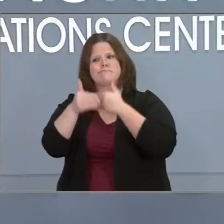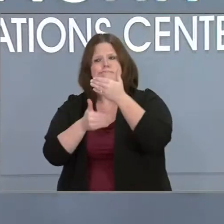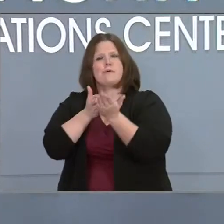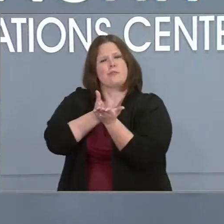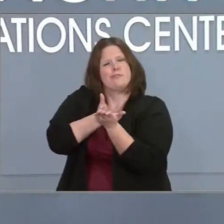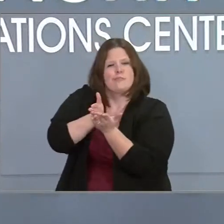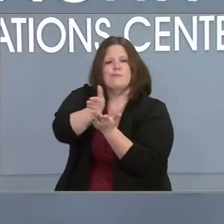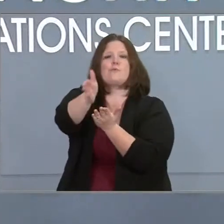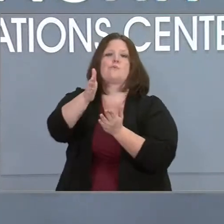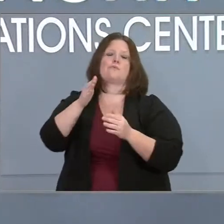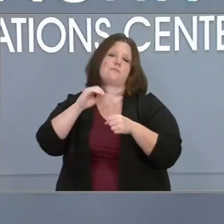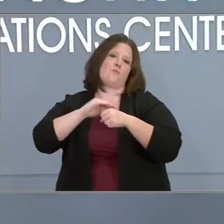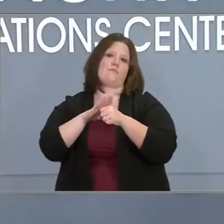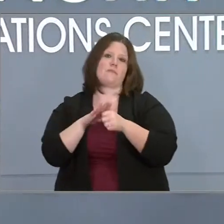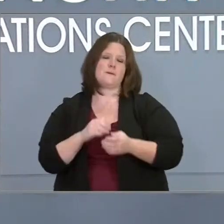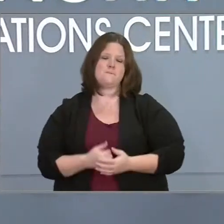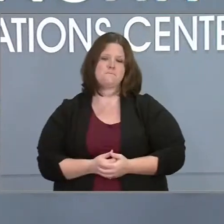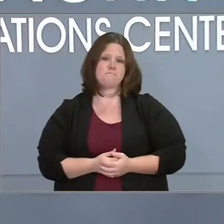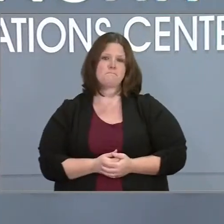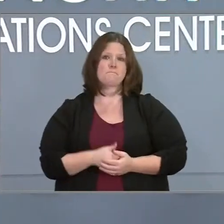Next question.